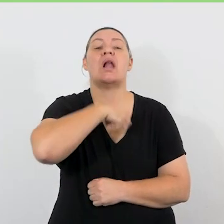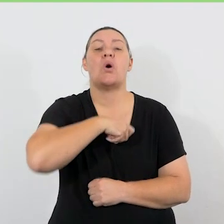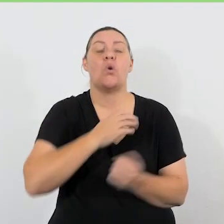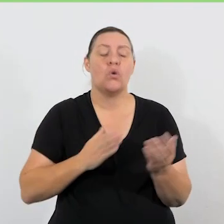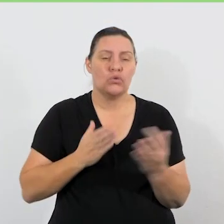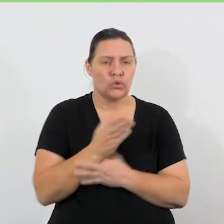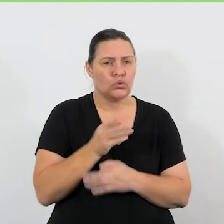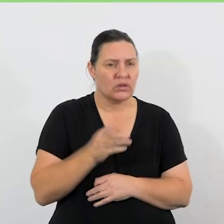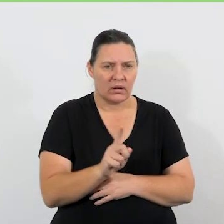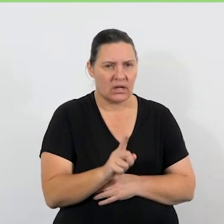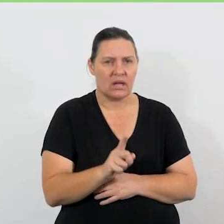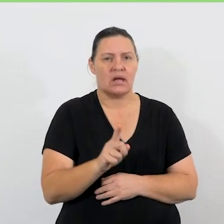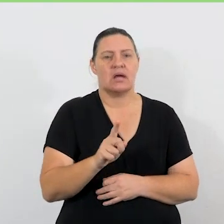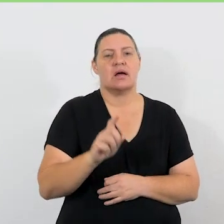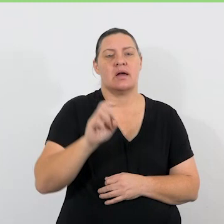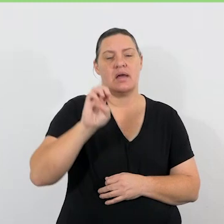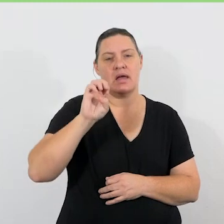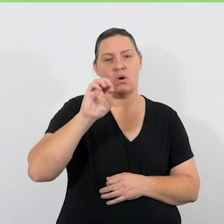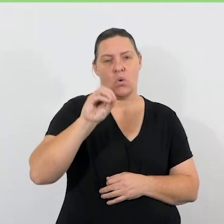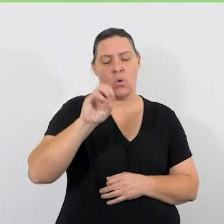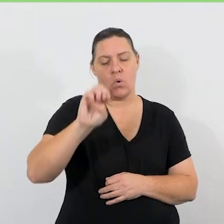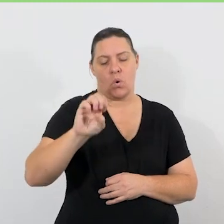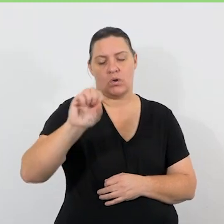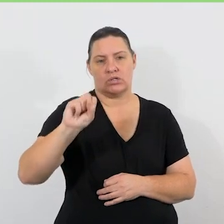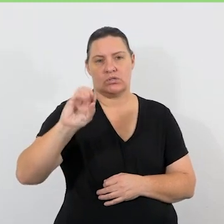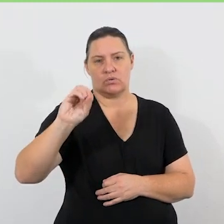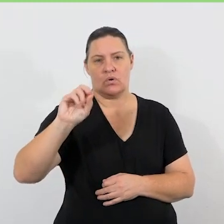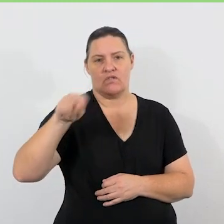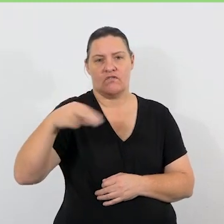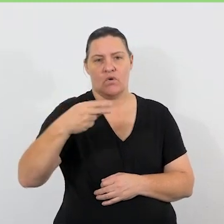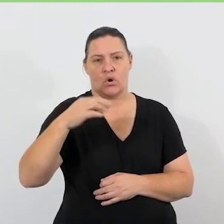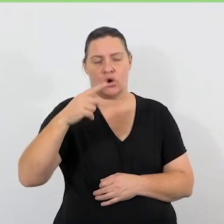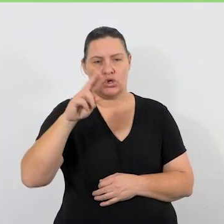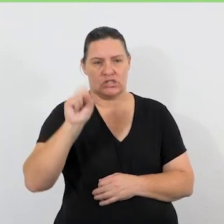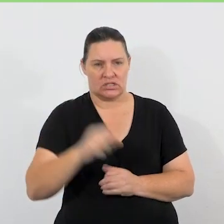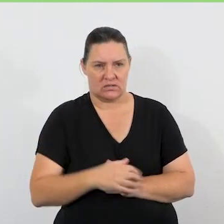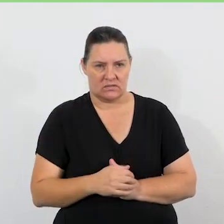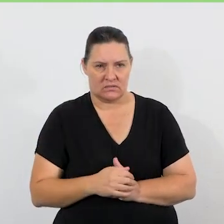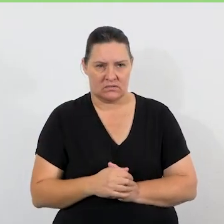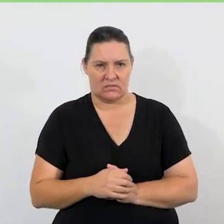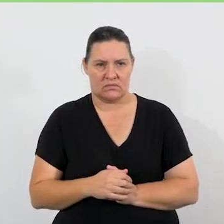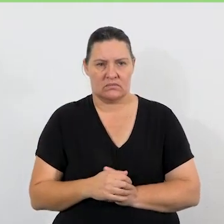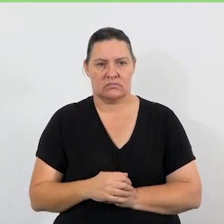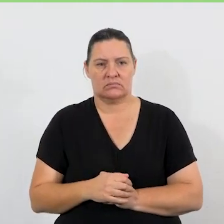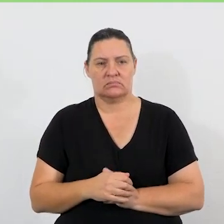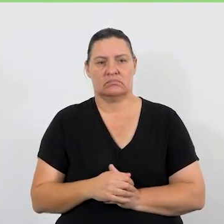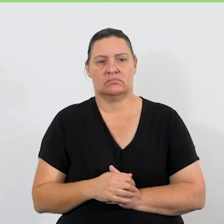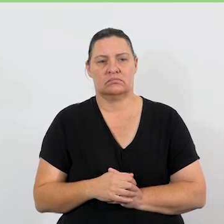food moves down the esophagus. Very good. So it moves down the esophagus.